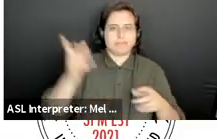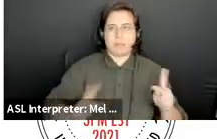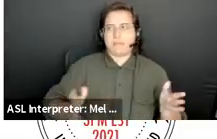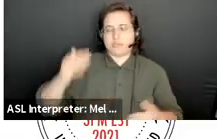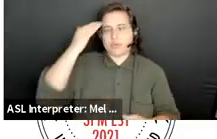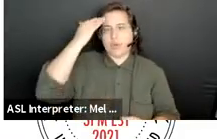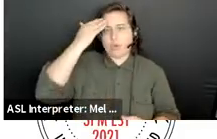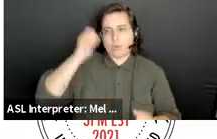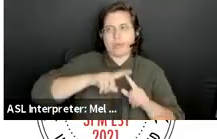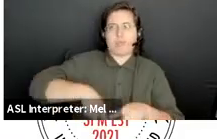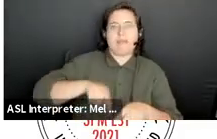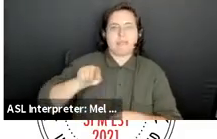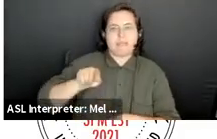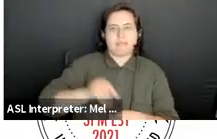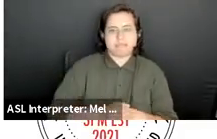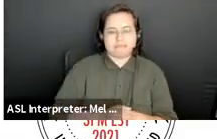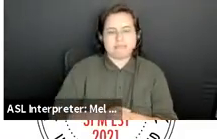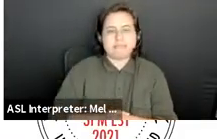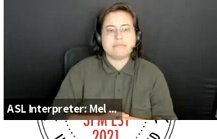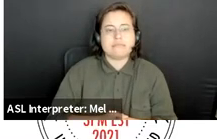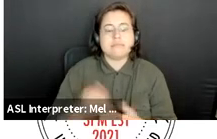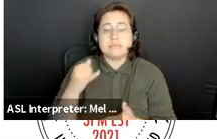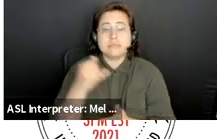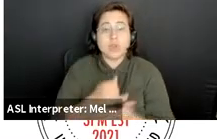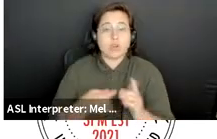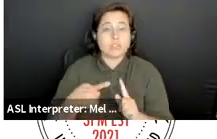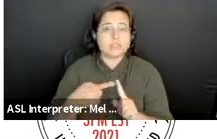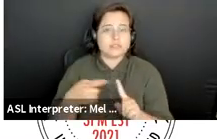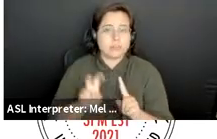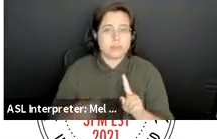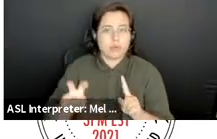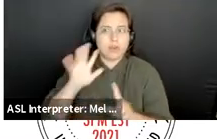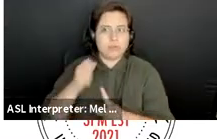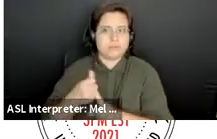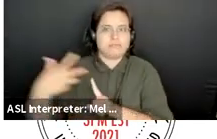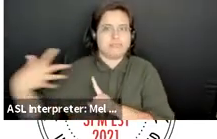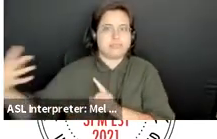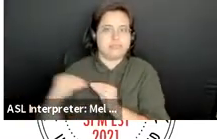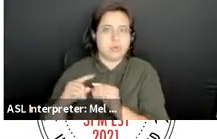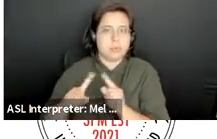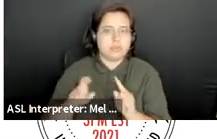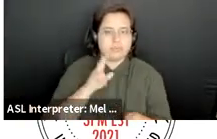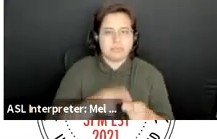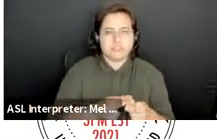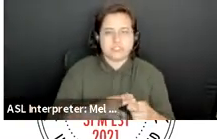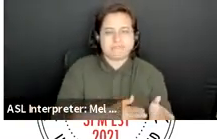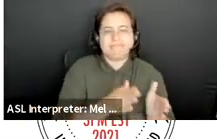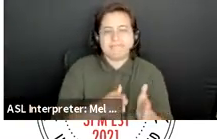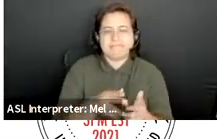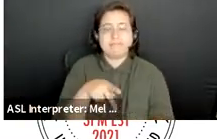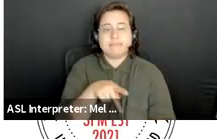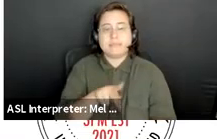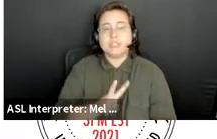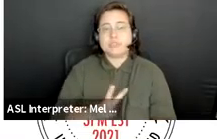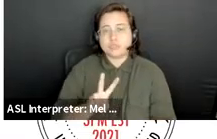then rely upon. So artists from abroad will go into more details for that, but we wanted to just mention. P2 is for reciprocal